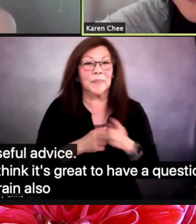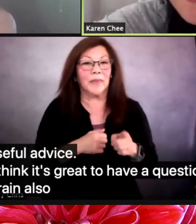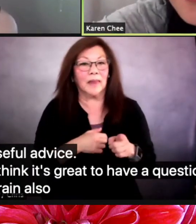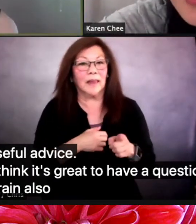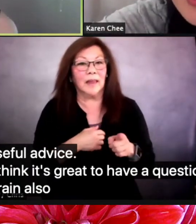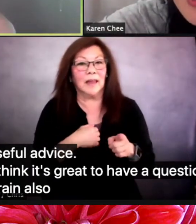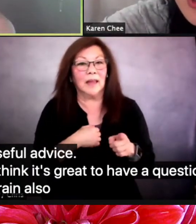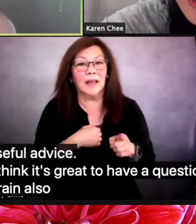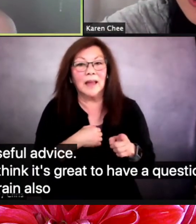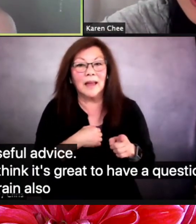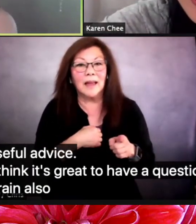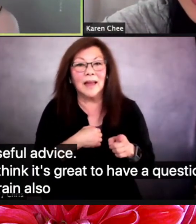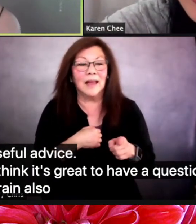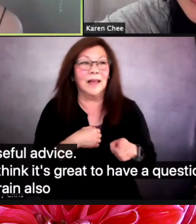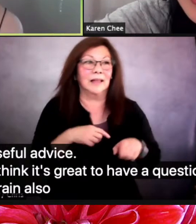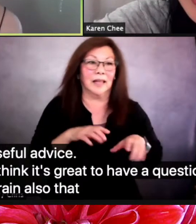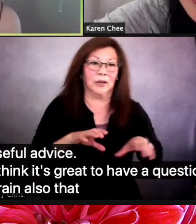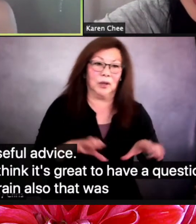chores.